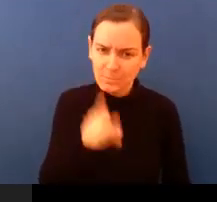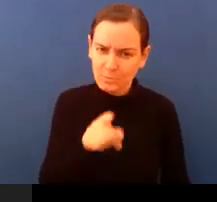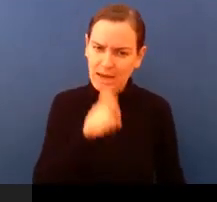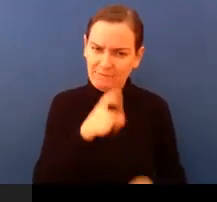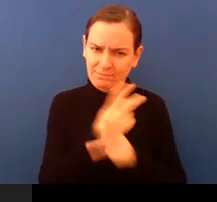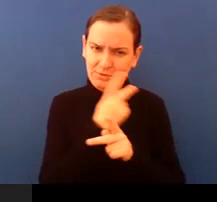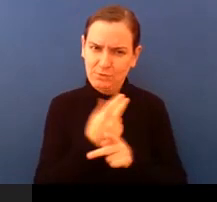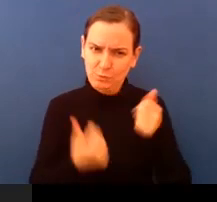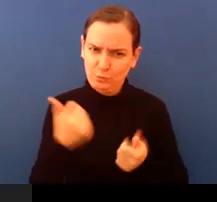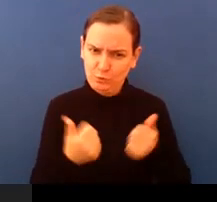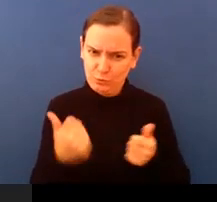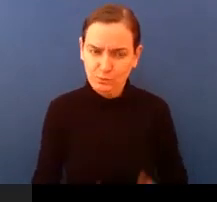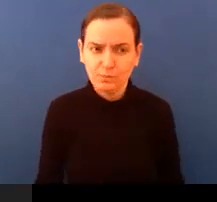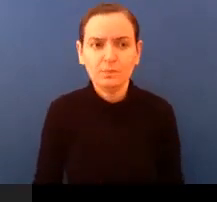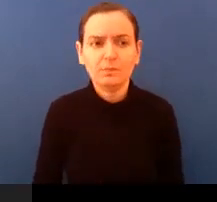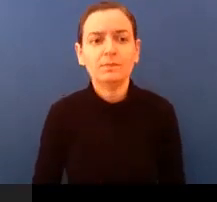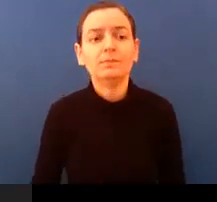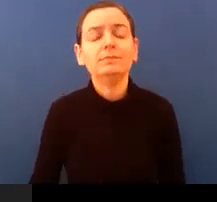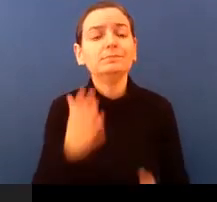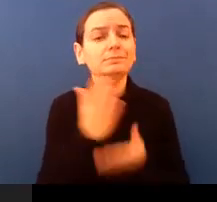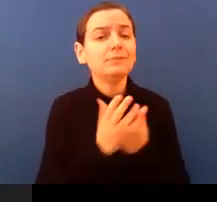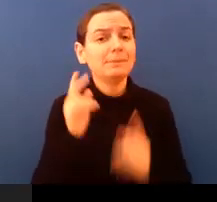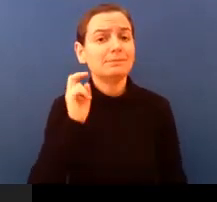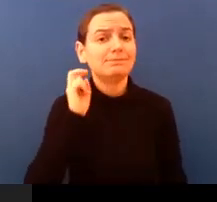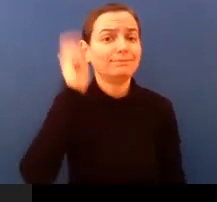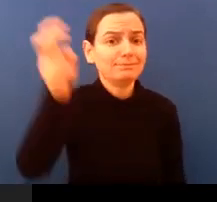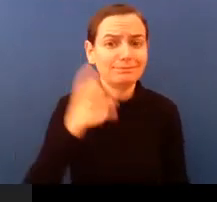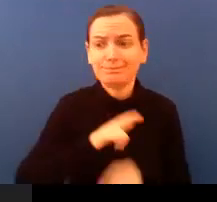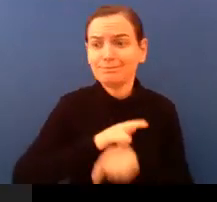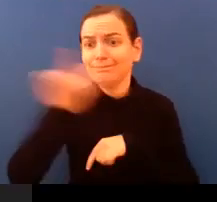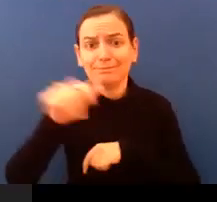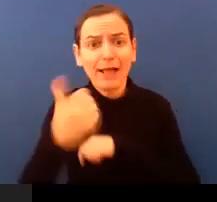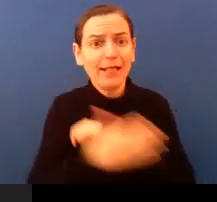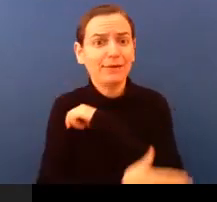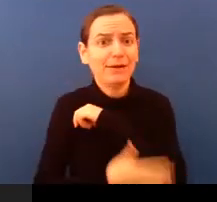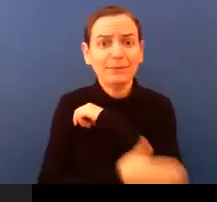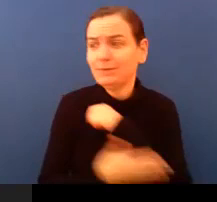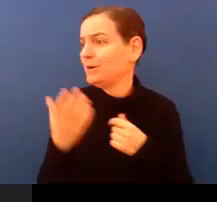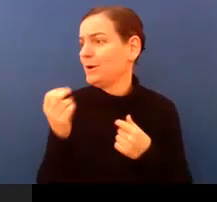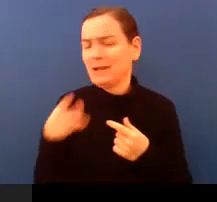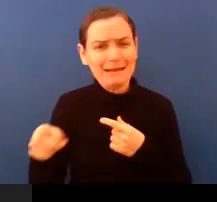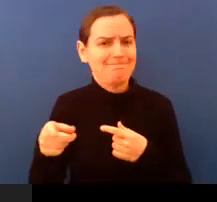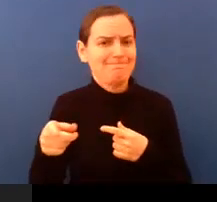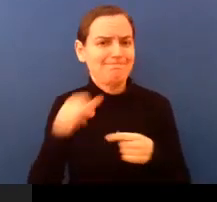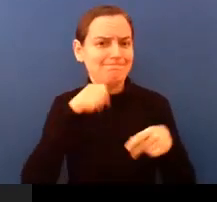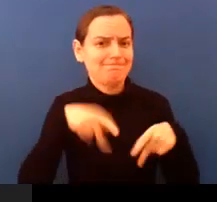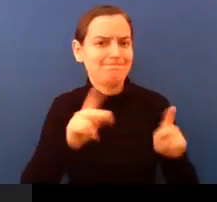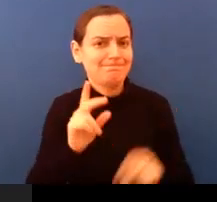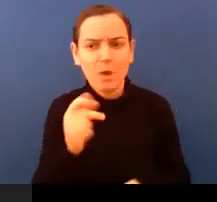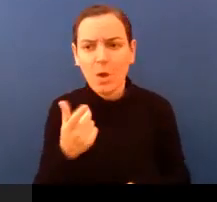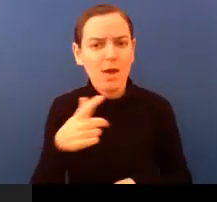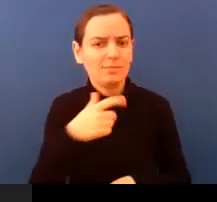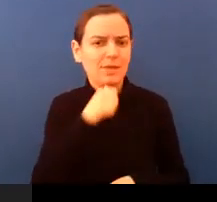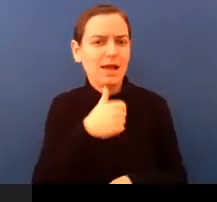to take a guide dog out when it was extremely cold this morning, and that might not be a good day to be taking your dog out for